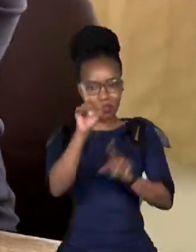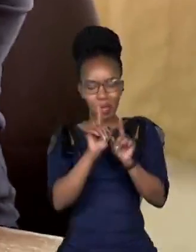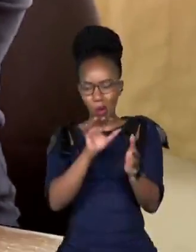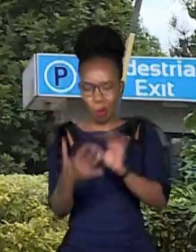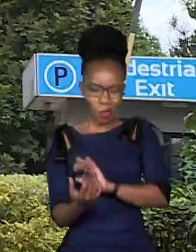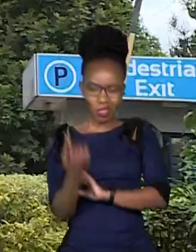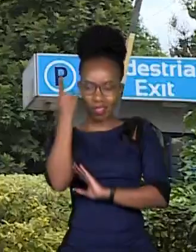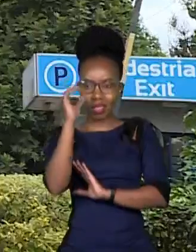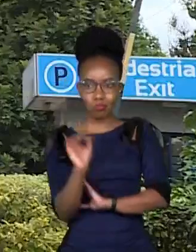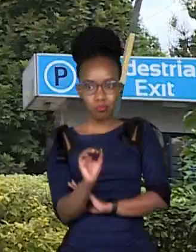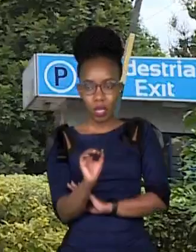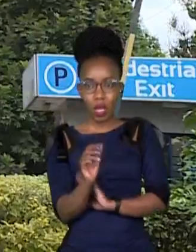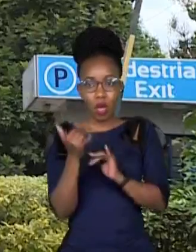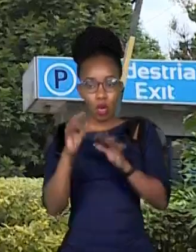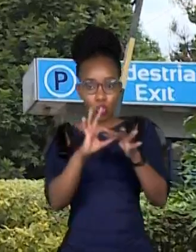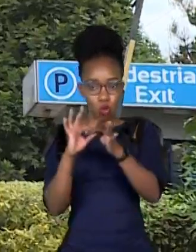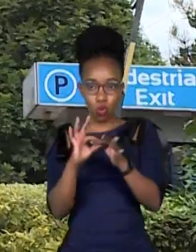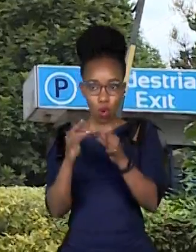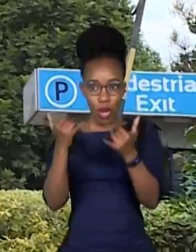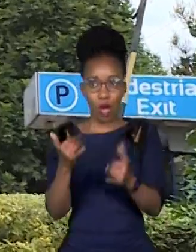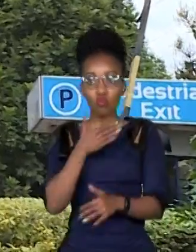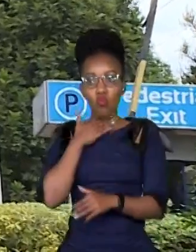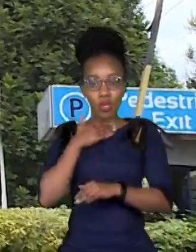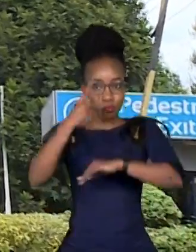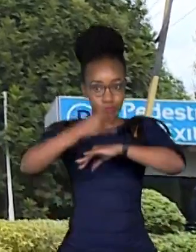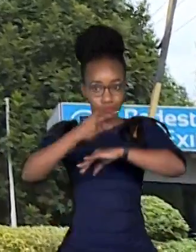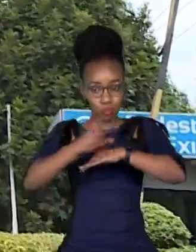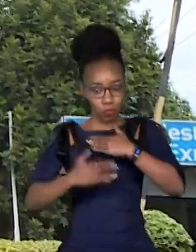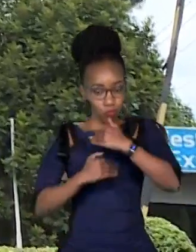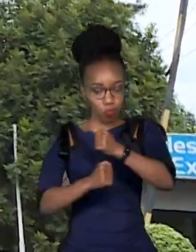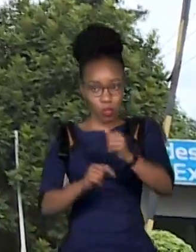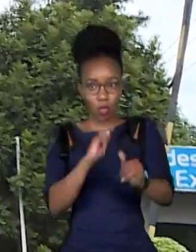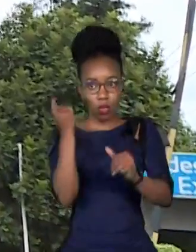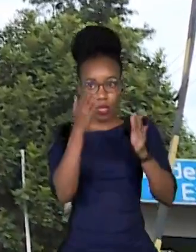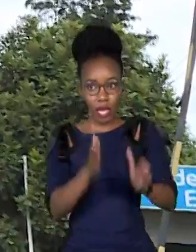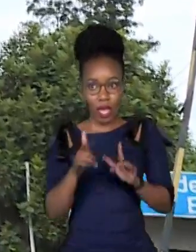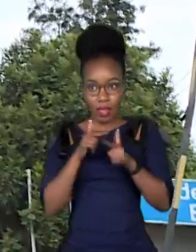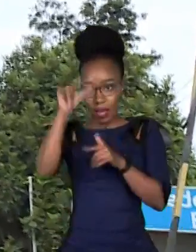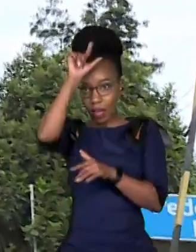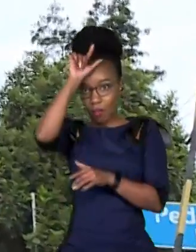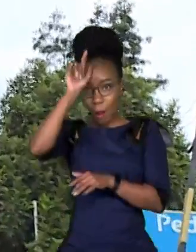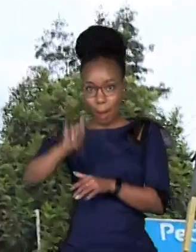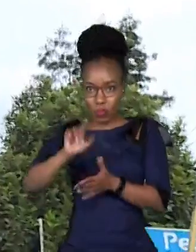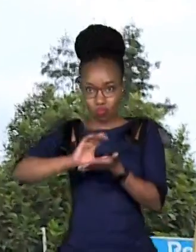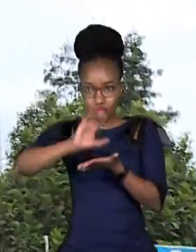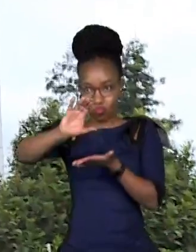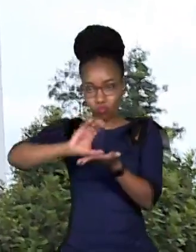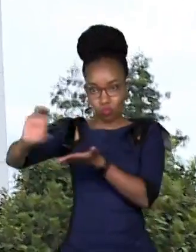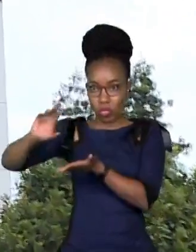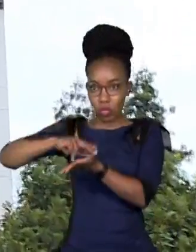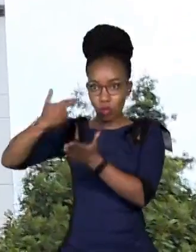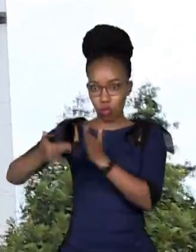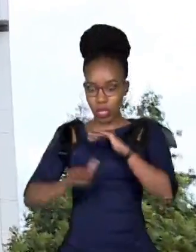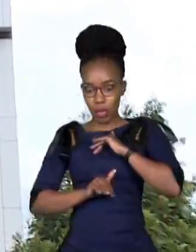to understand. The union now says that in order for NHIF to regain trust from Kenyans, the government must allocate adequate resources